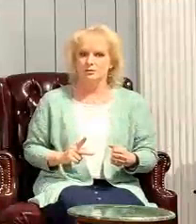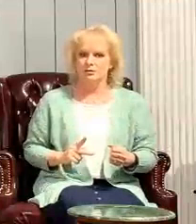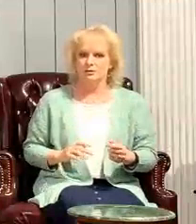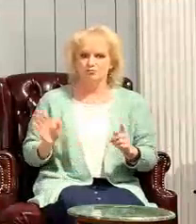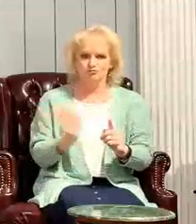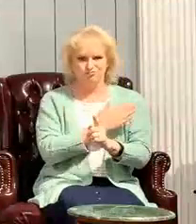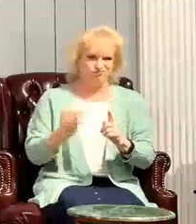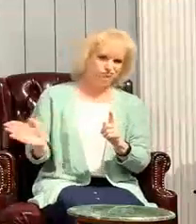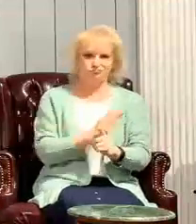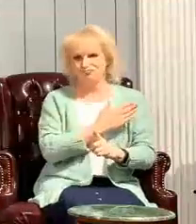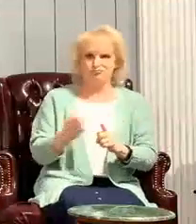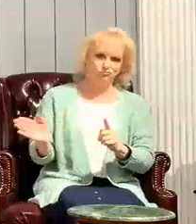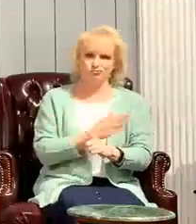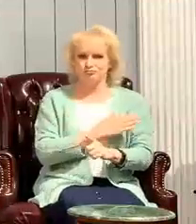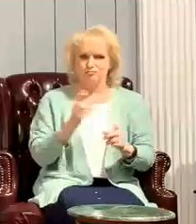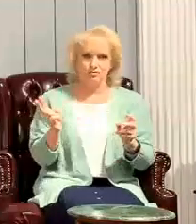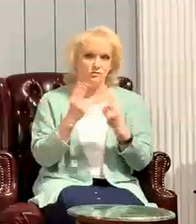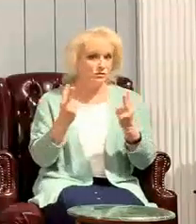whoops the stuffing out of them,